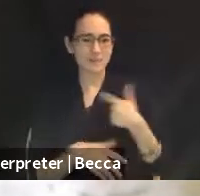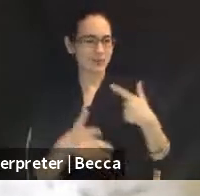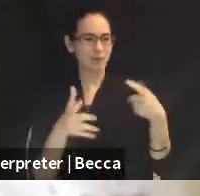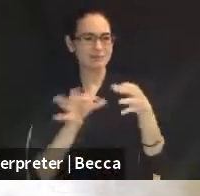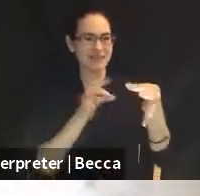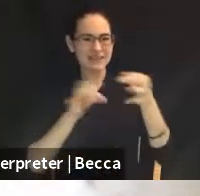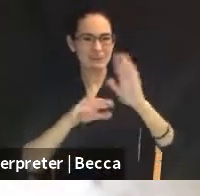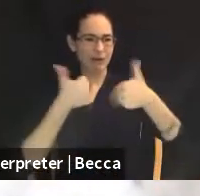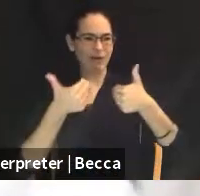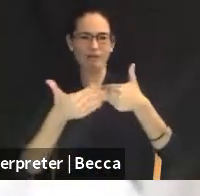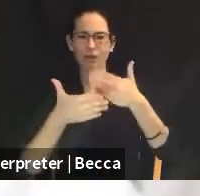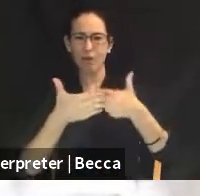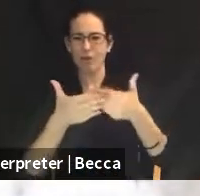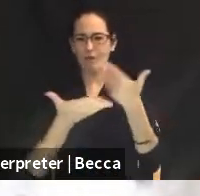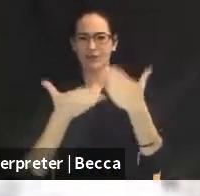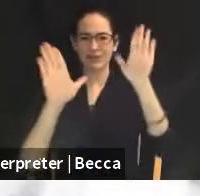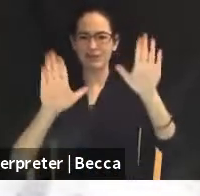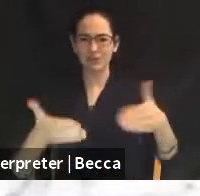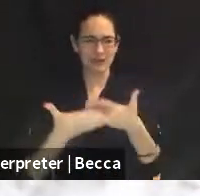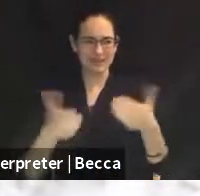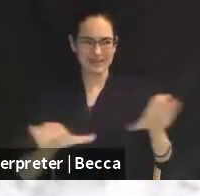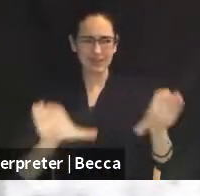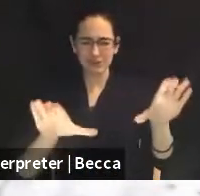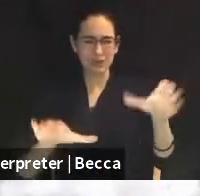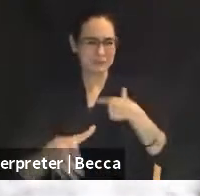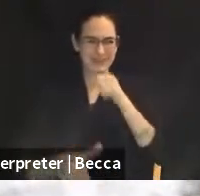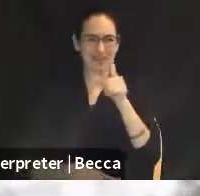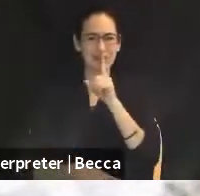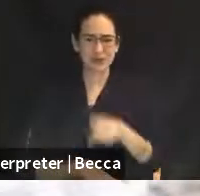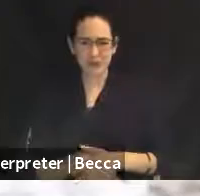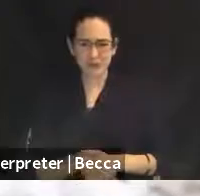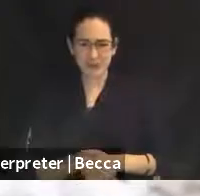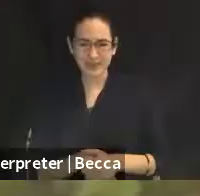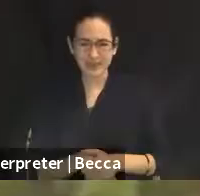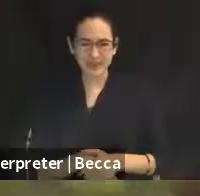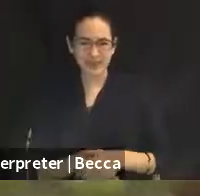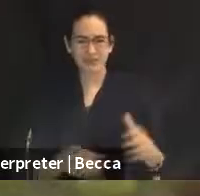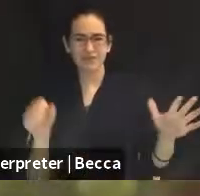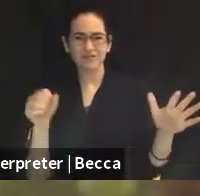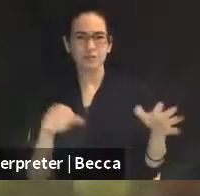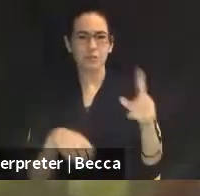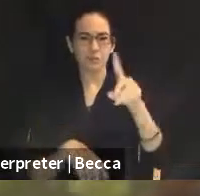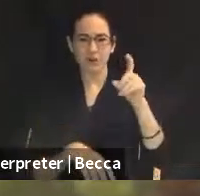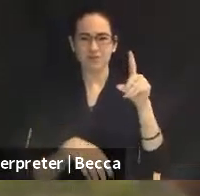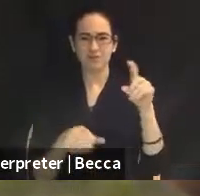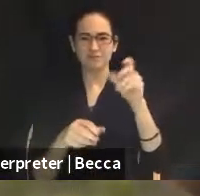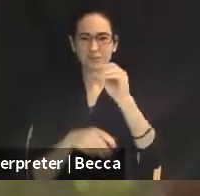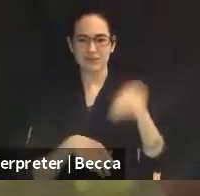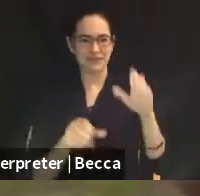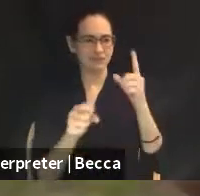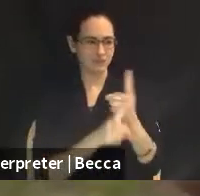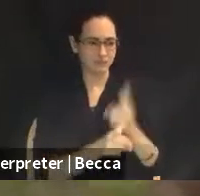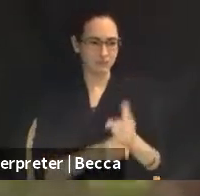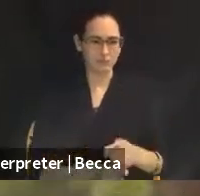it's not true. There's no way with this many decisions you could make 100% right. It's impossible. Yeah, I really appreciate politicians that just keep